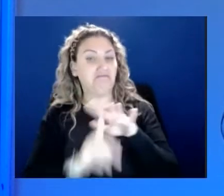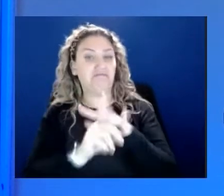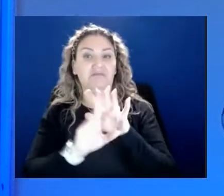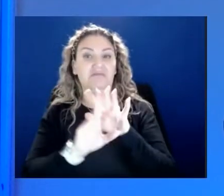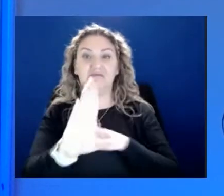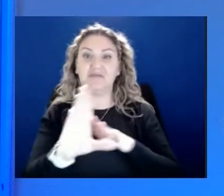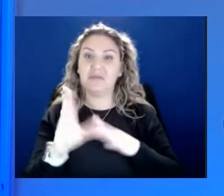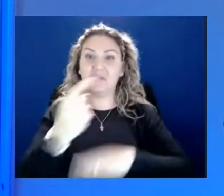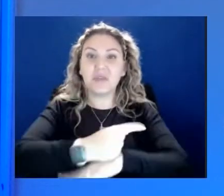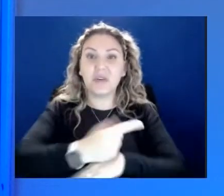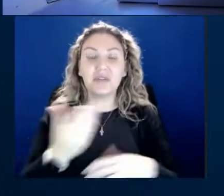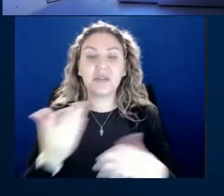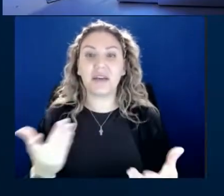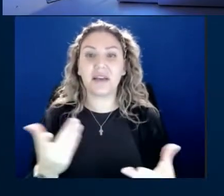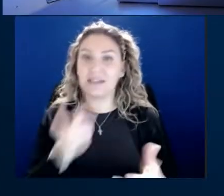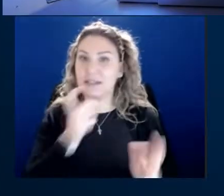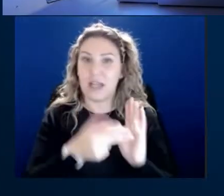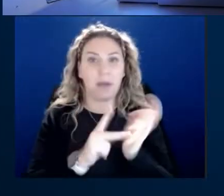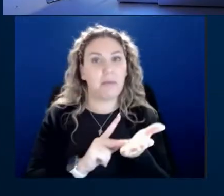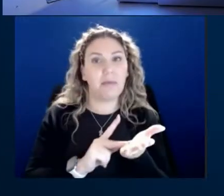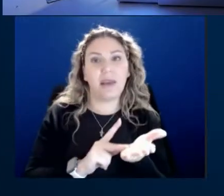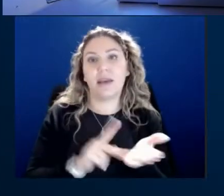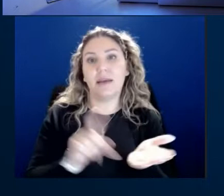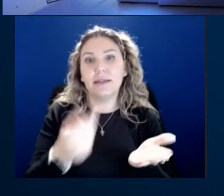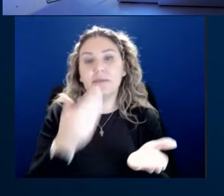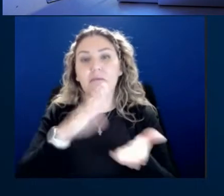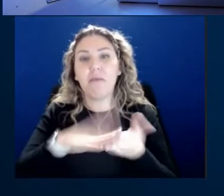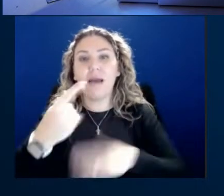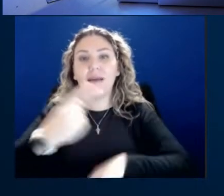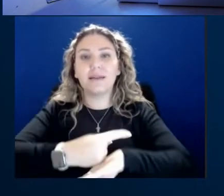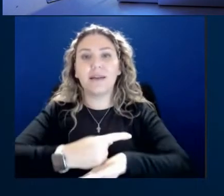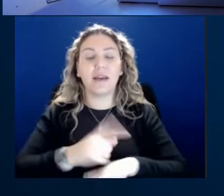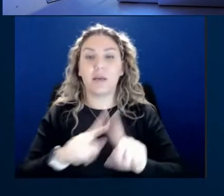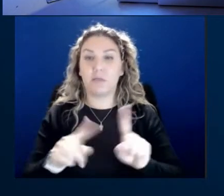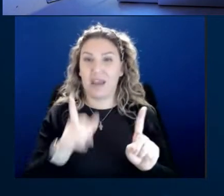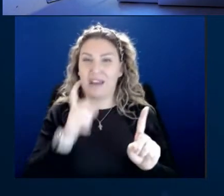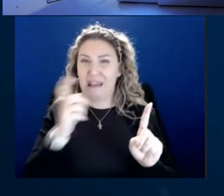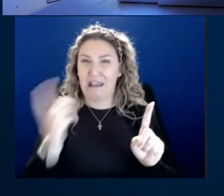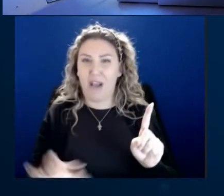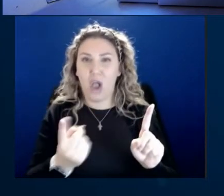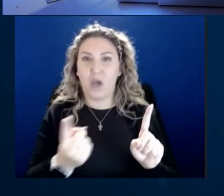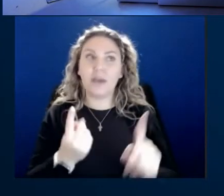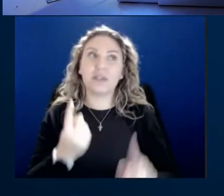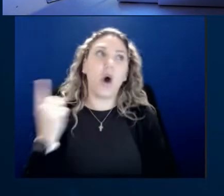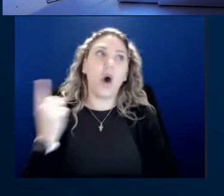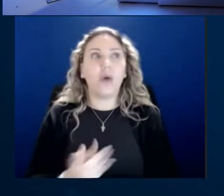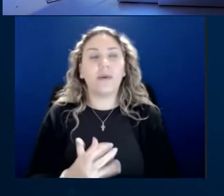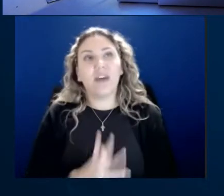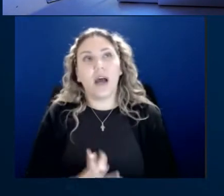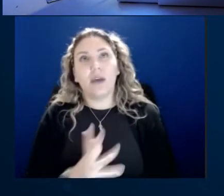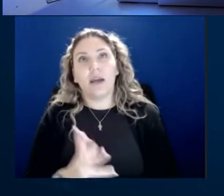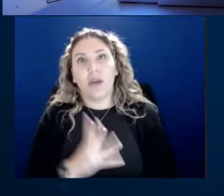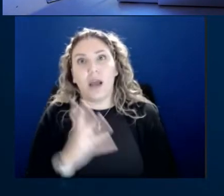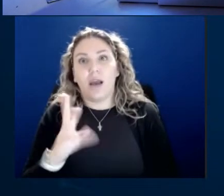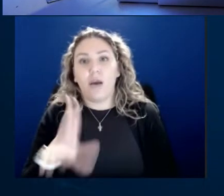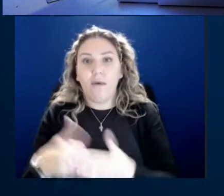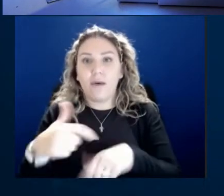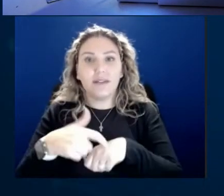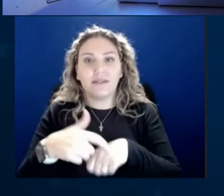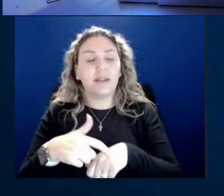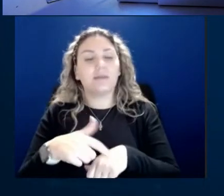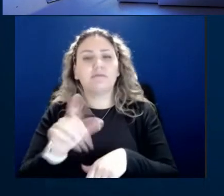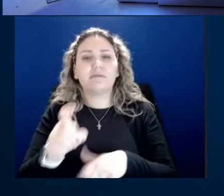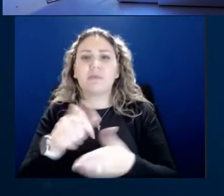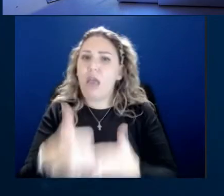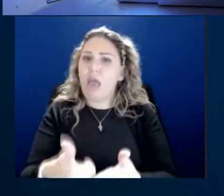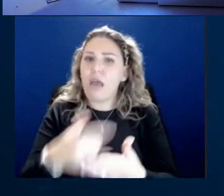just doesn't mean it had to be a bad day. But doesn't mean it had to be bad. But we're not always all fine all the time. And so to help our kids understand, socially